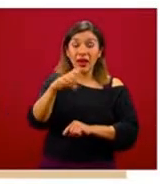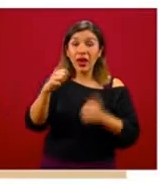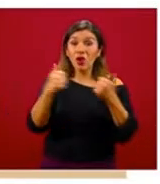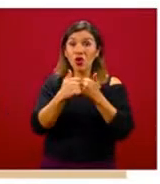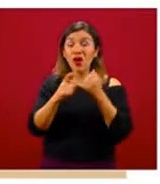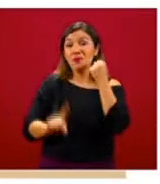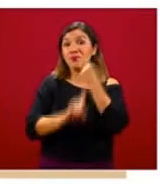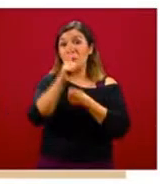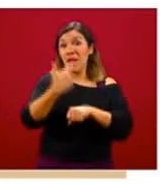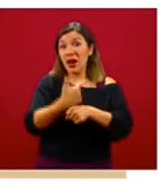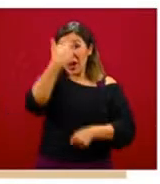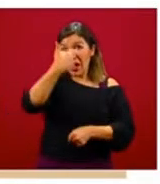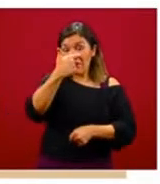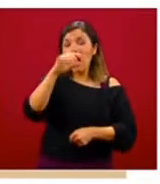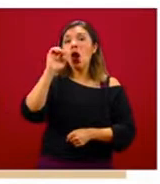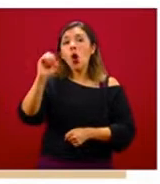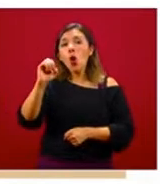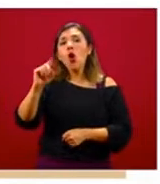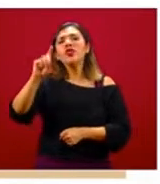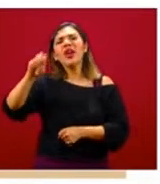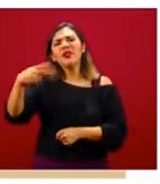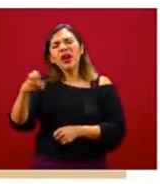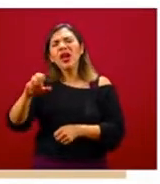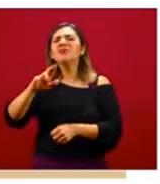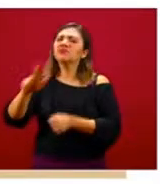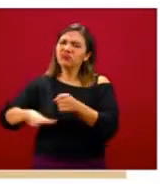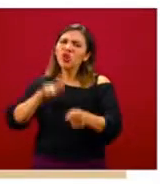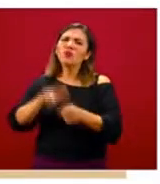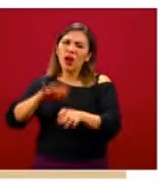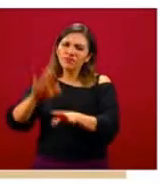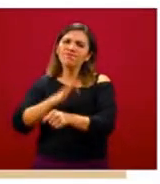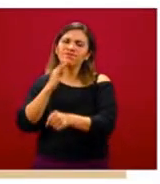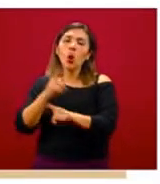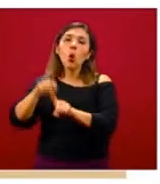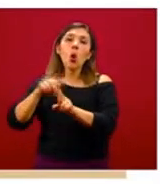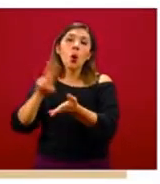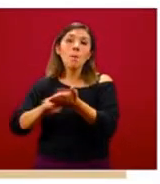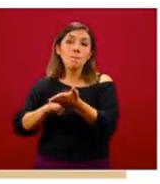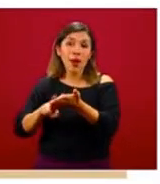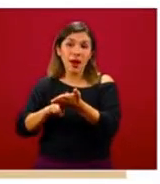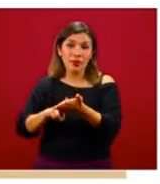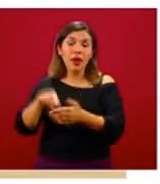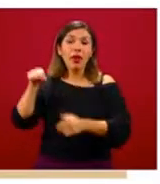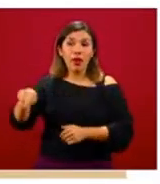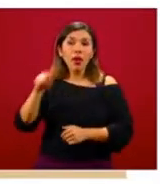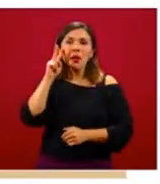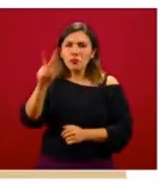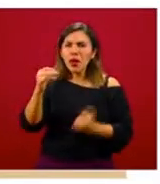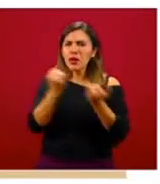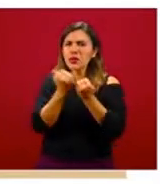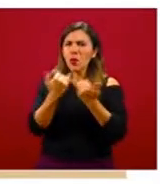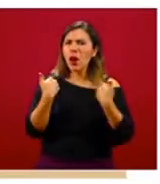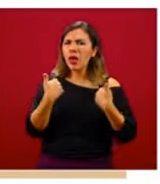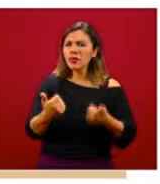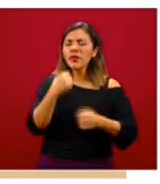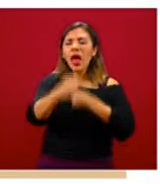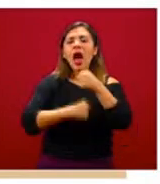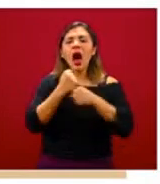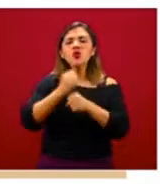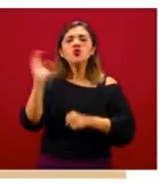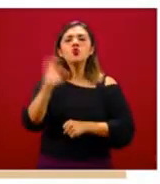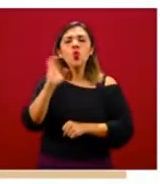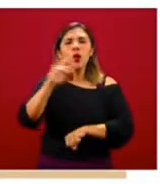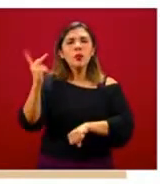do on whether they are serious cases of dengue. The green ones are the ones that are not serious.